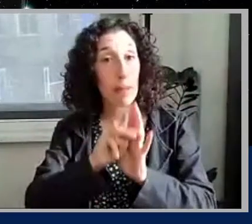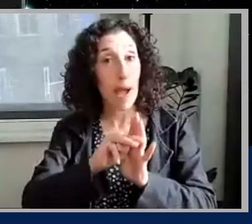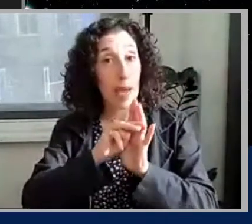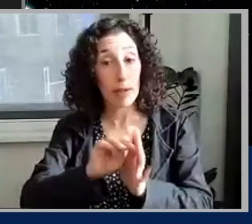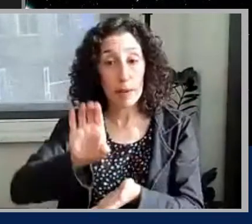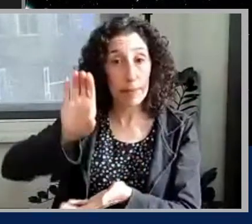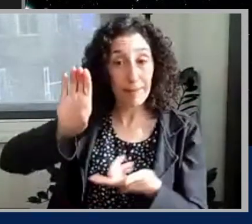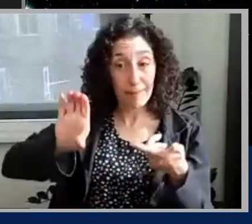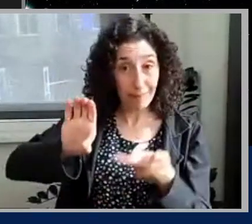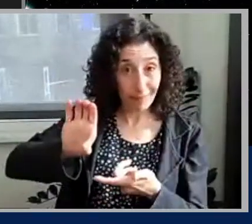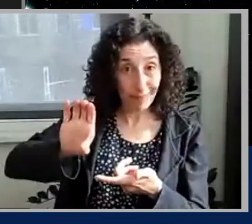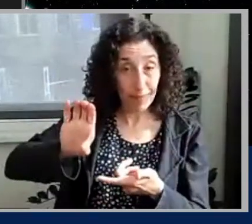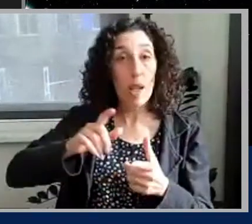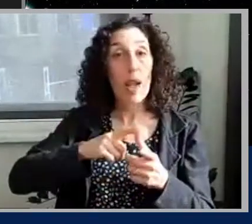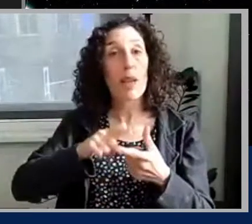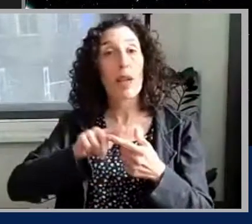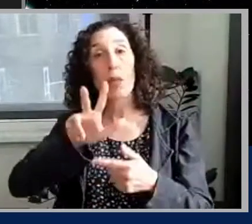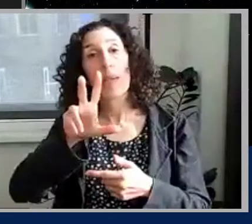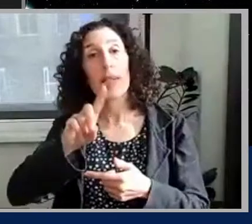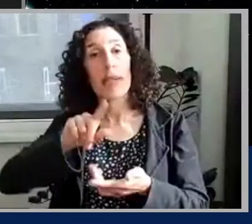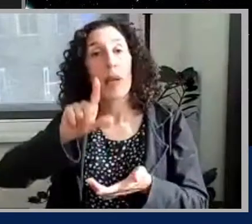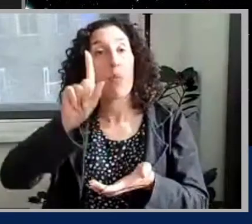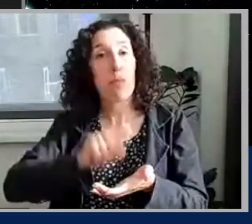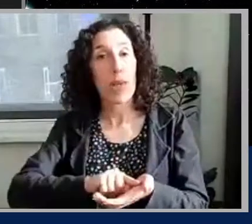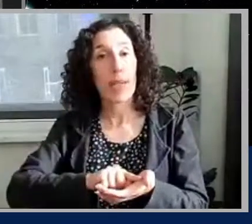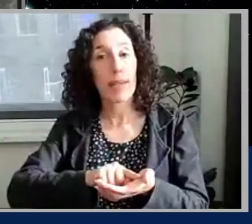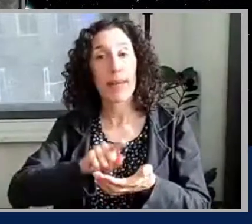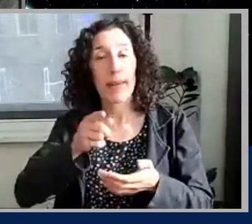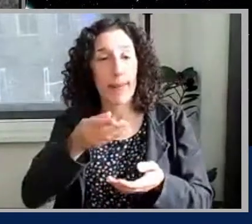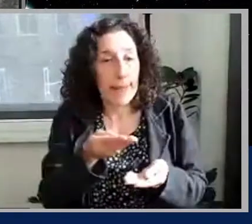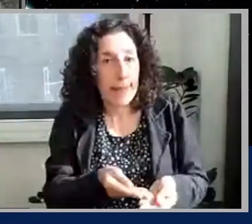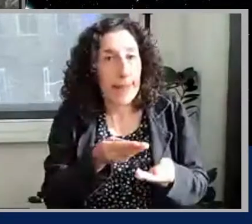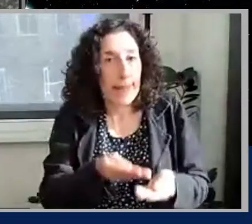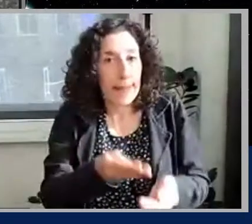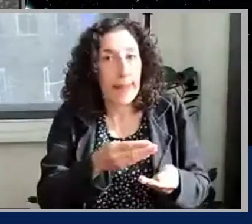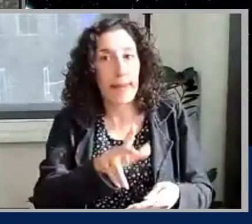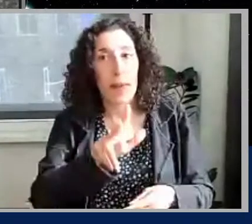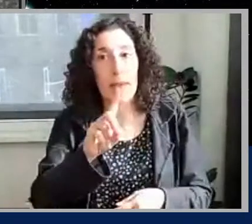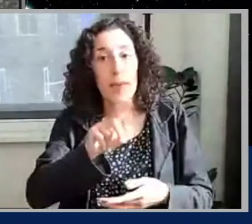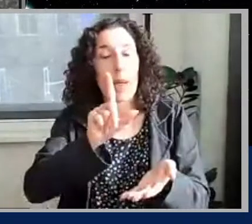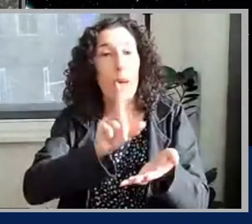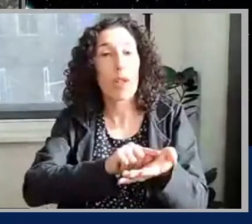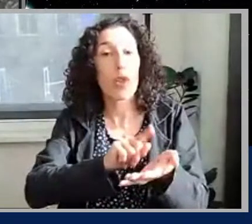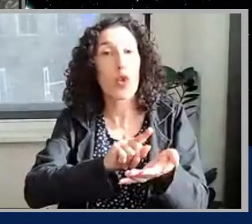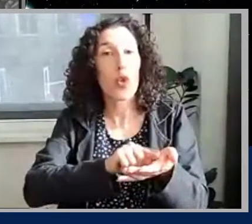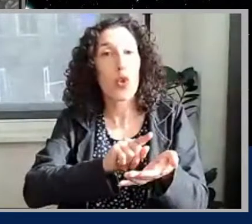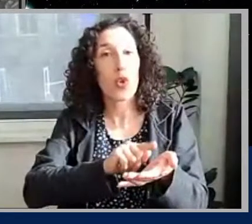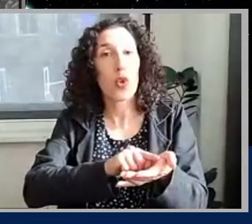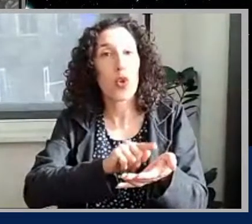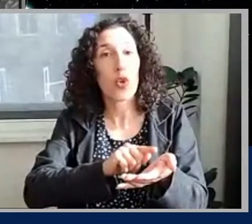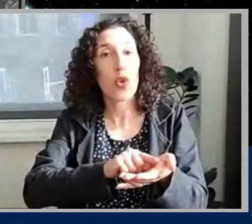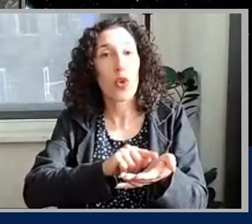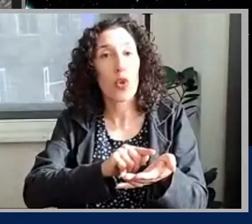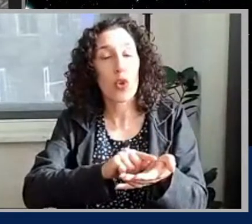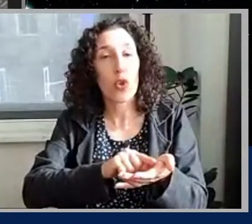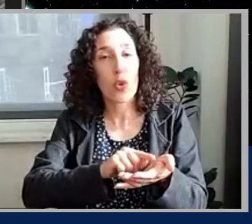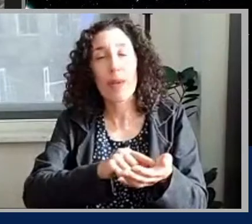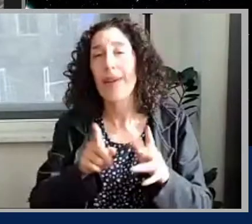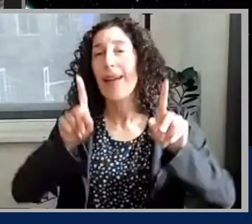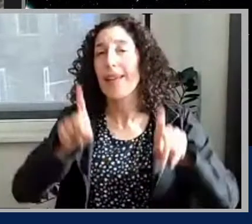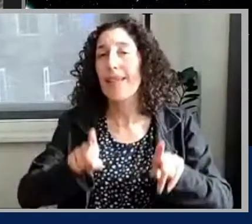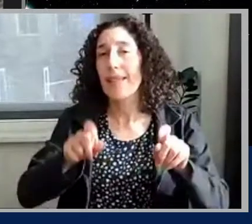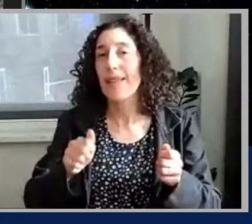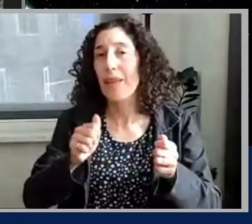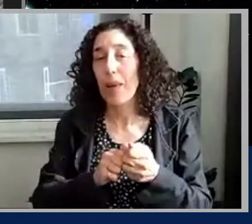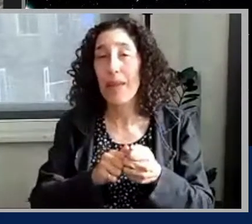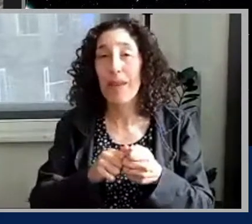some colleagues at the Smithsonian who had 3D scanned and 3D printed President Obama's head. And so I'm like, well, if they can 3D